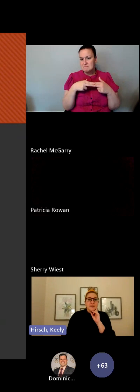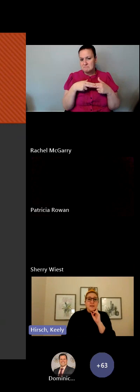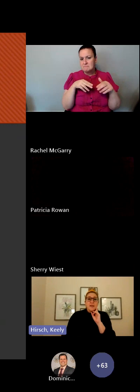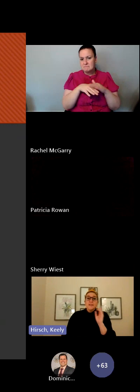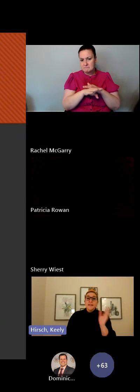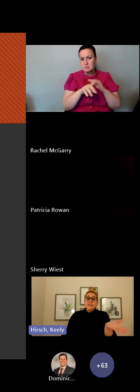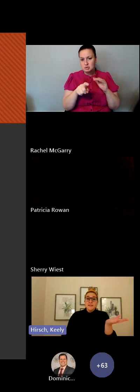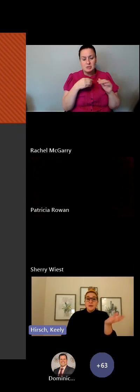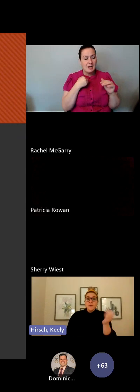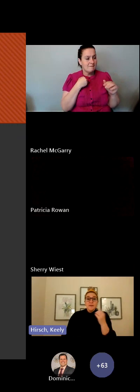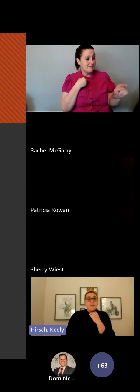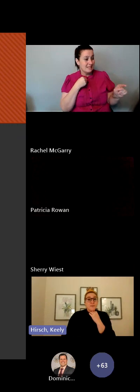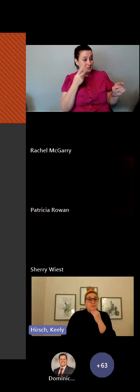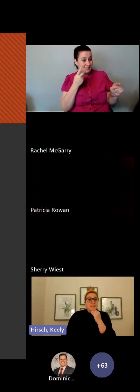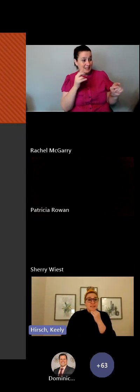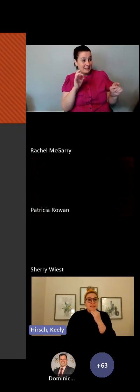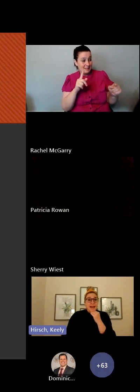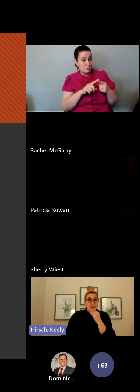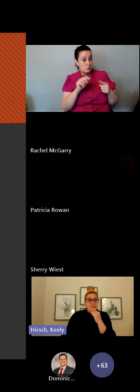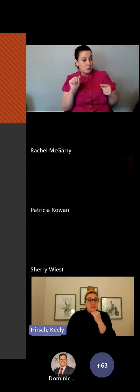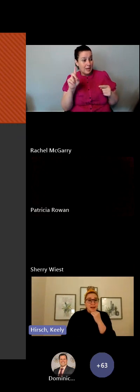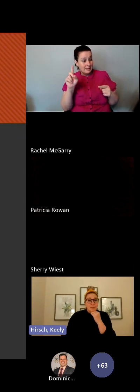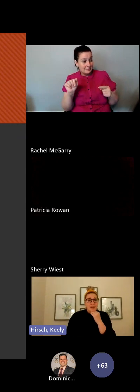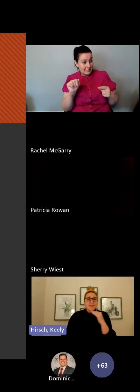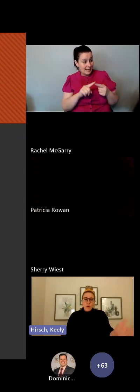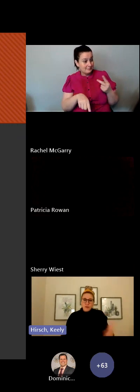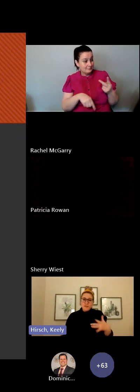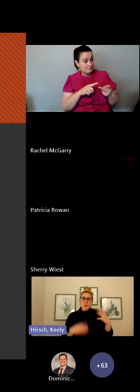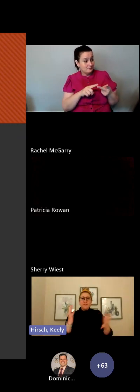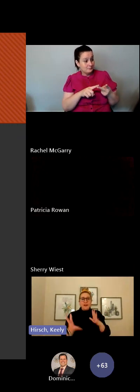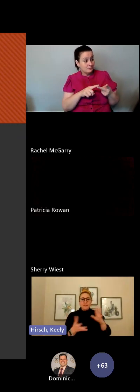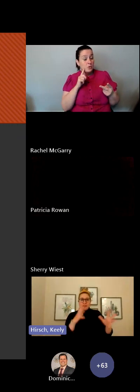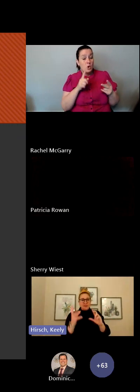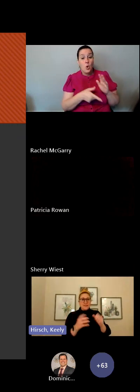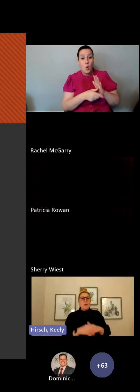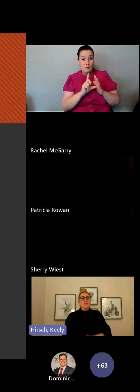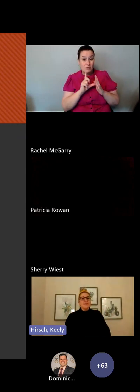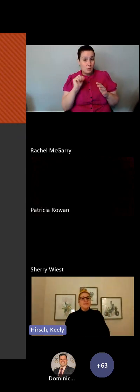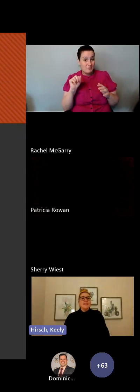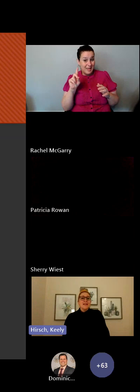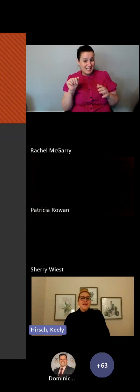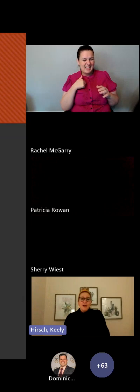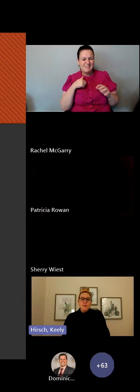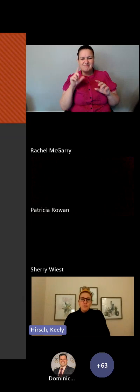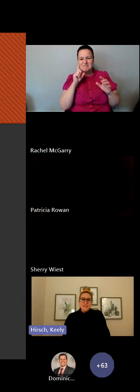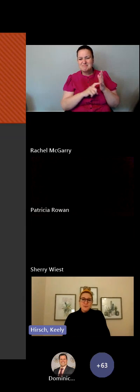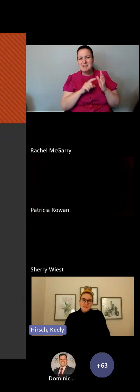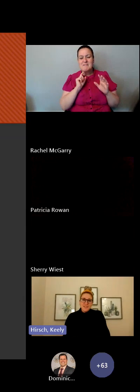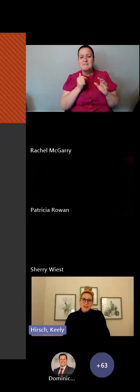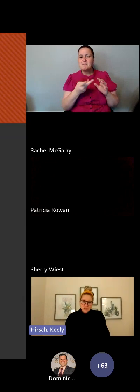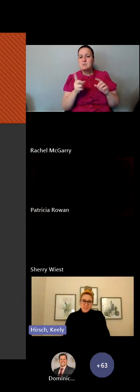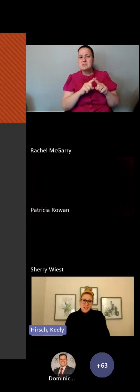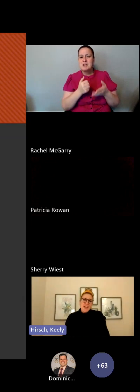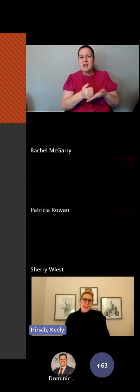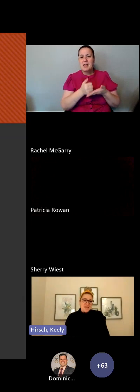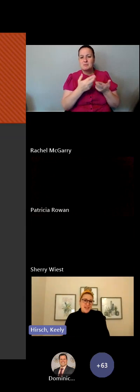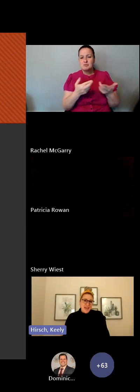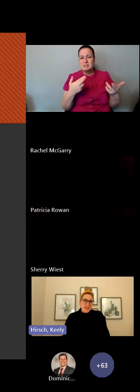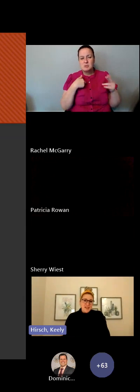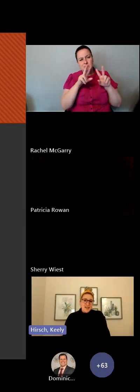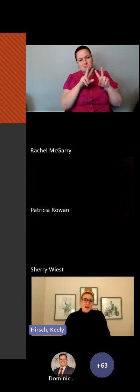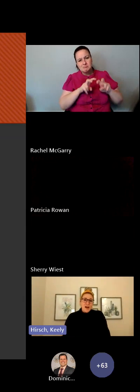the link to the Americans with Disabilities Act, and an overview. I found that there's a couple different helpful resources to understand